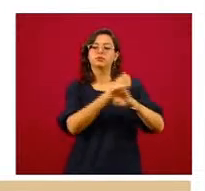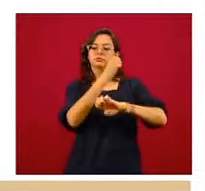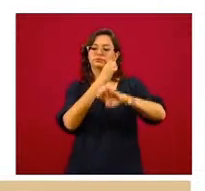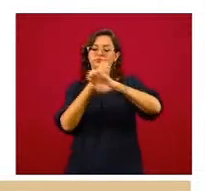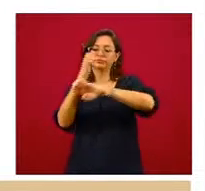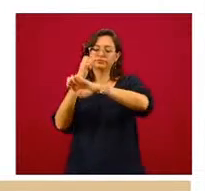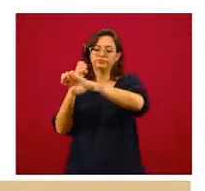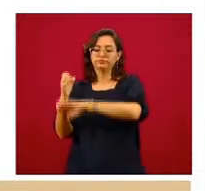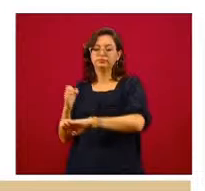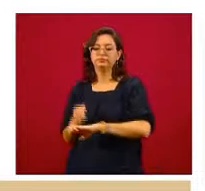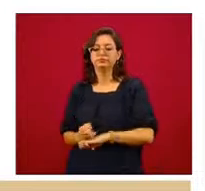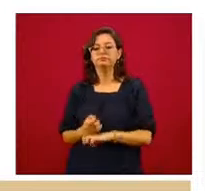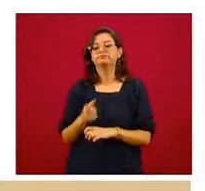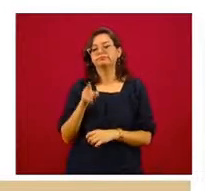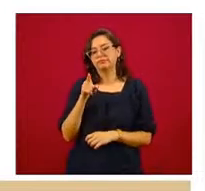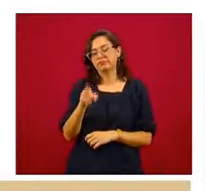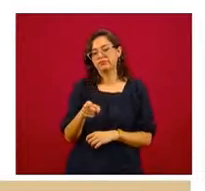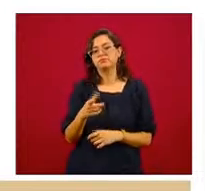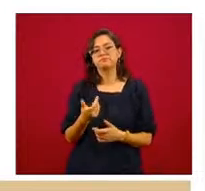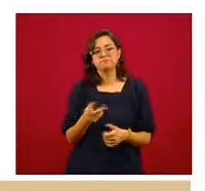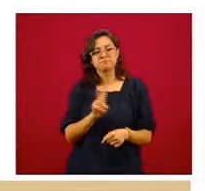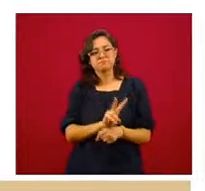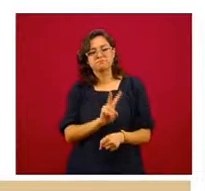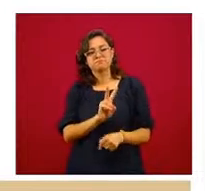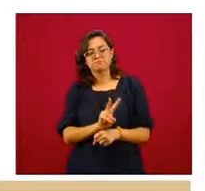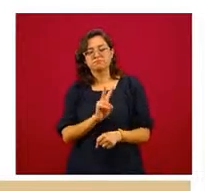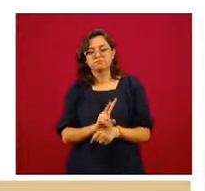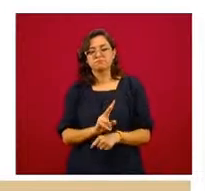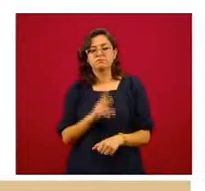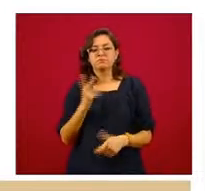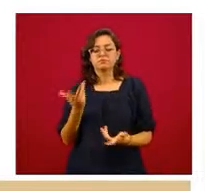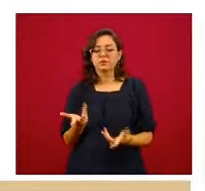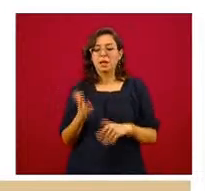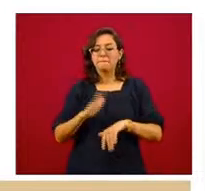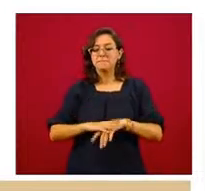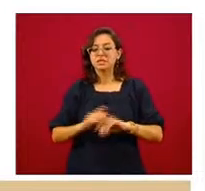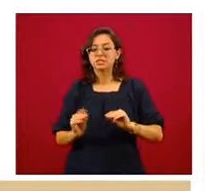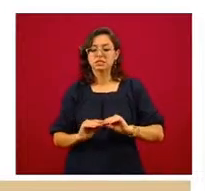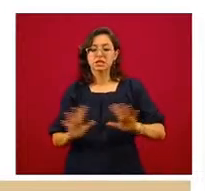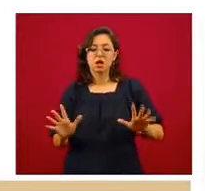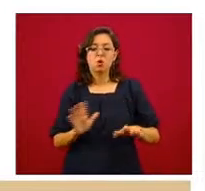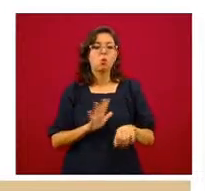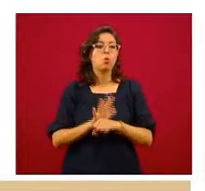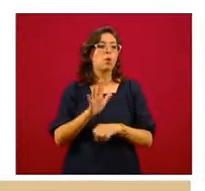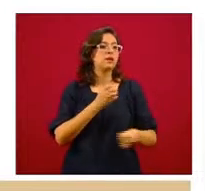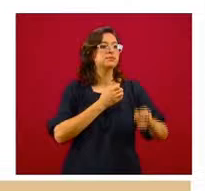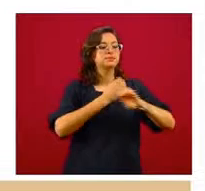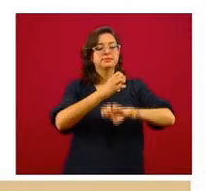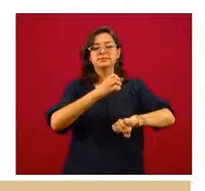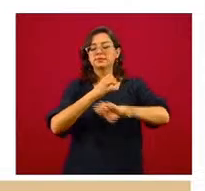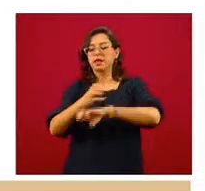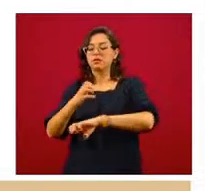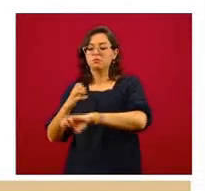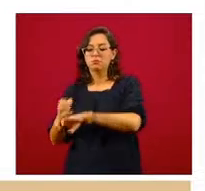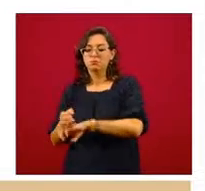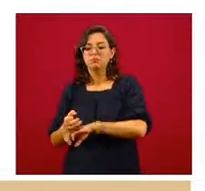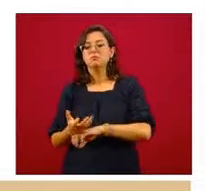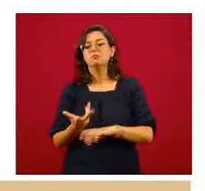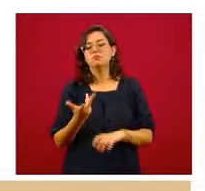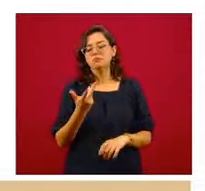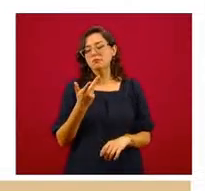broken down into federal entity. So we can track the different